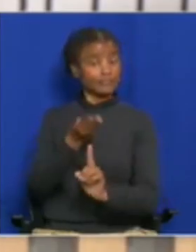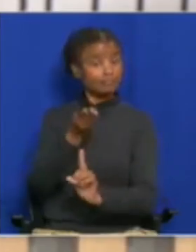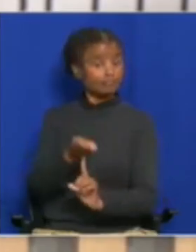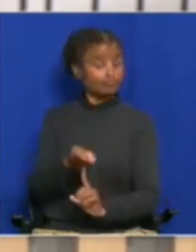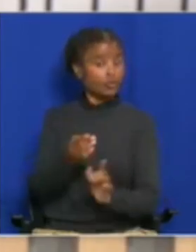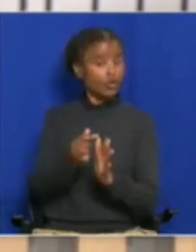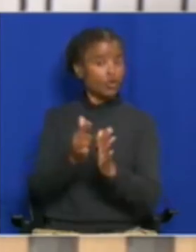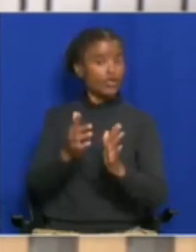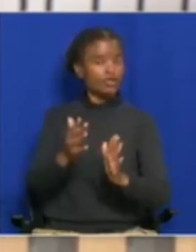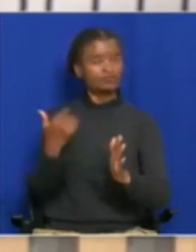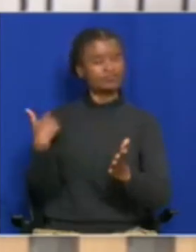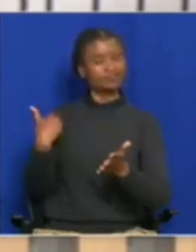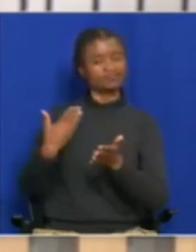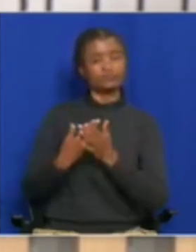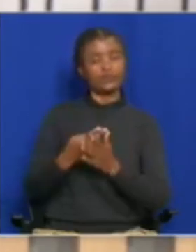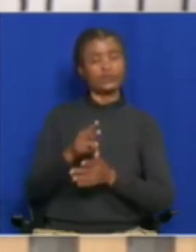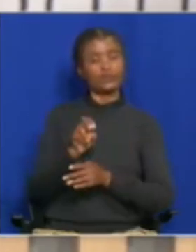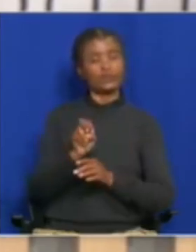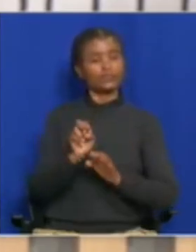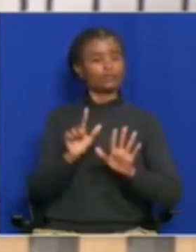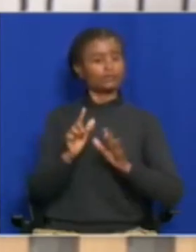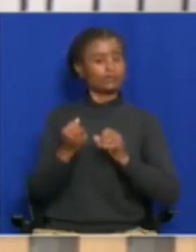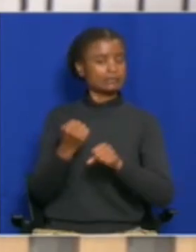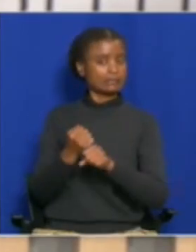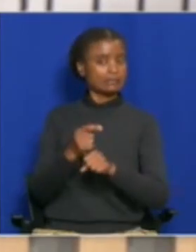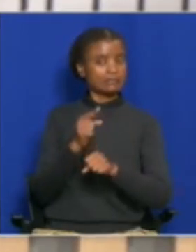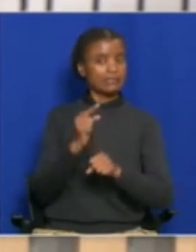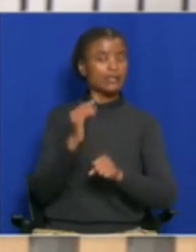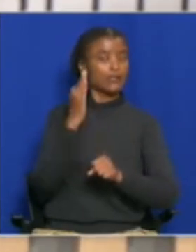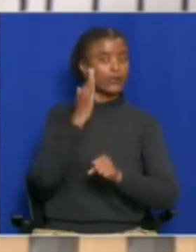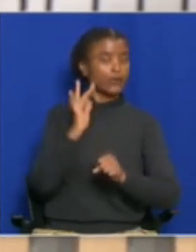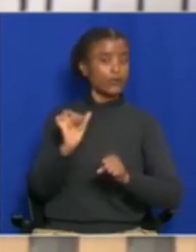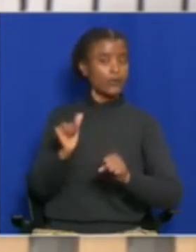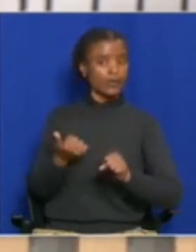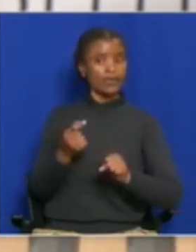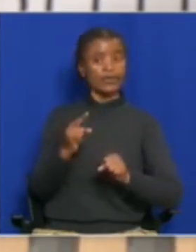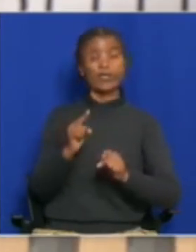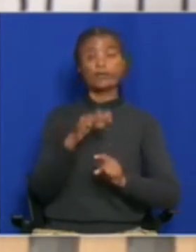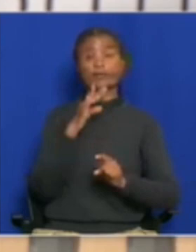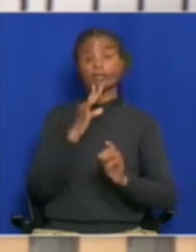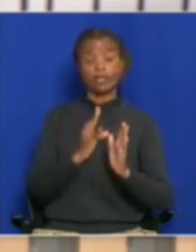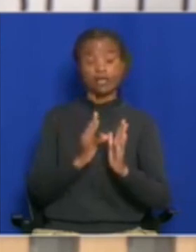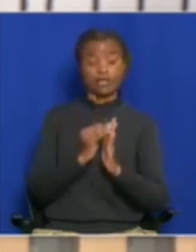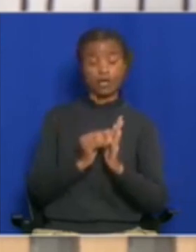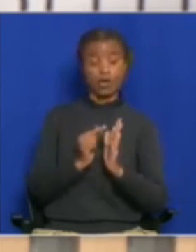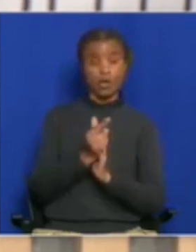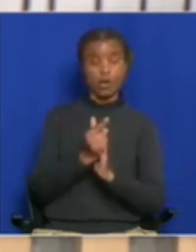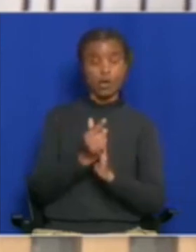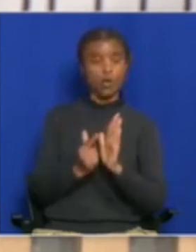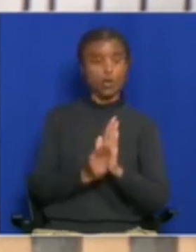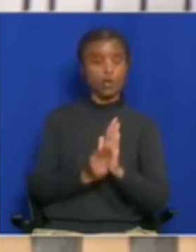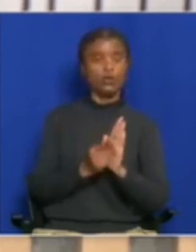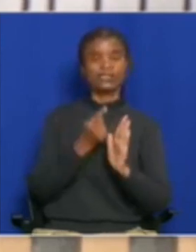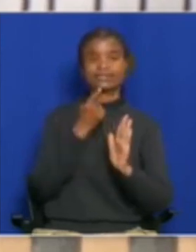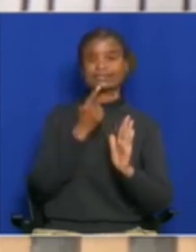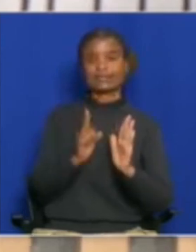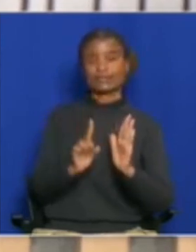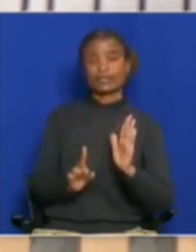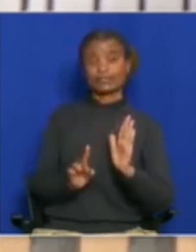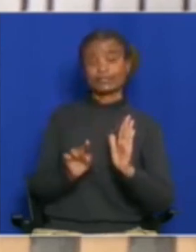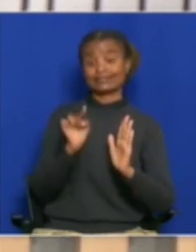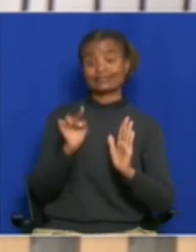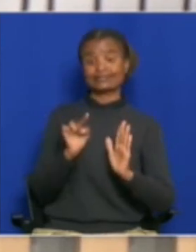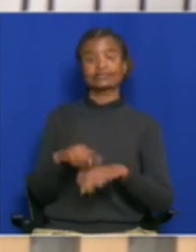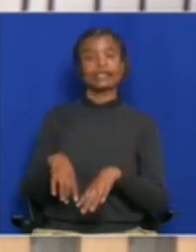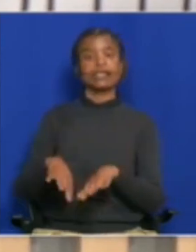that when a statute prescribes what jurisdictional factors must exist